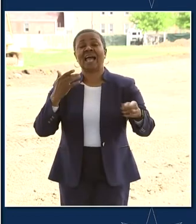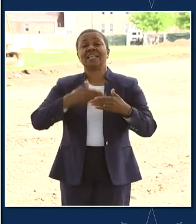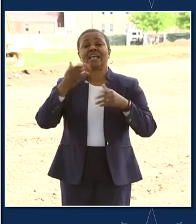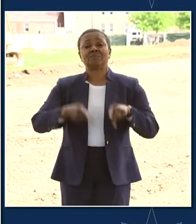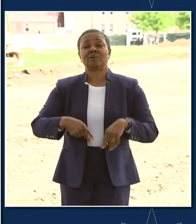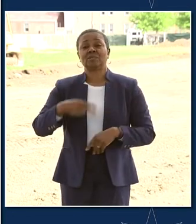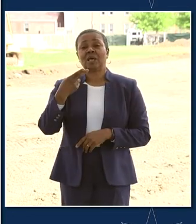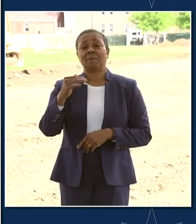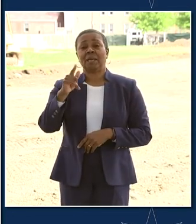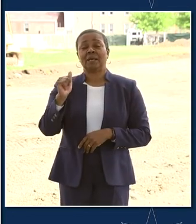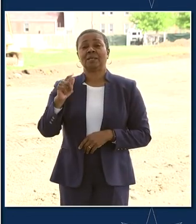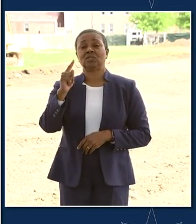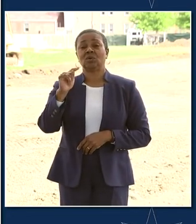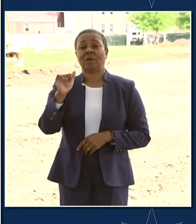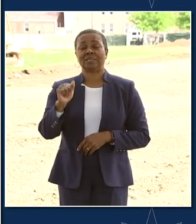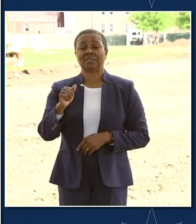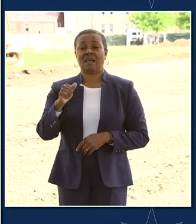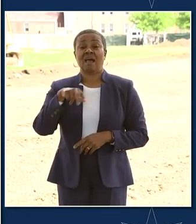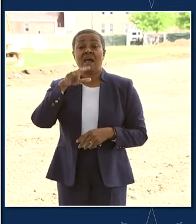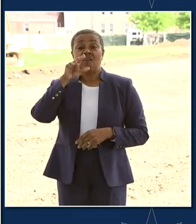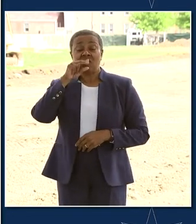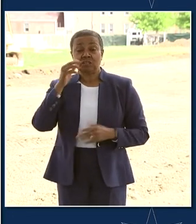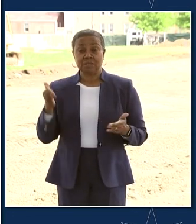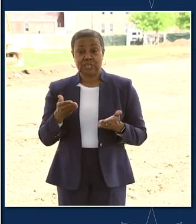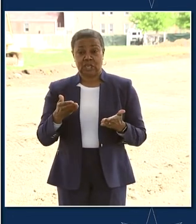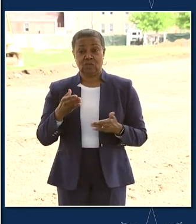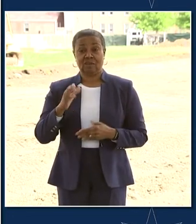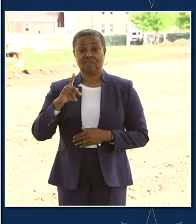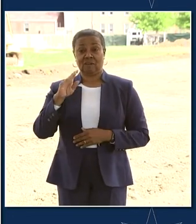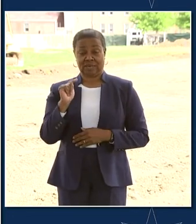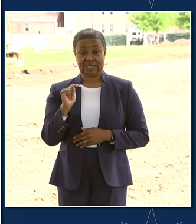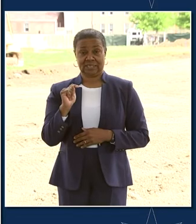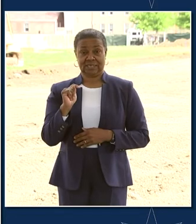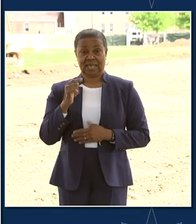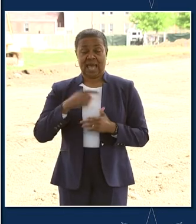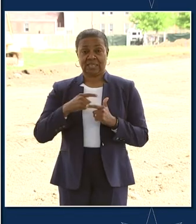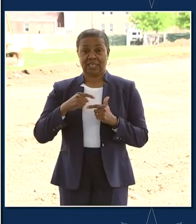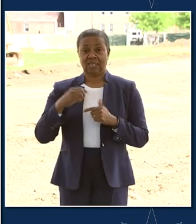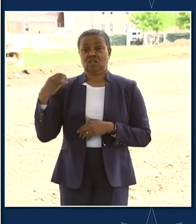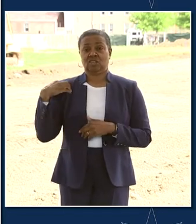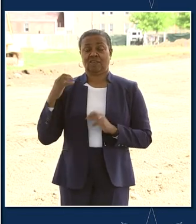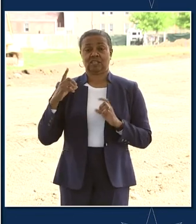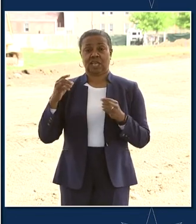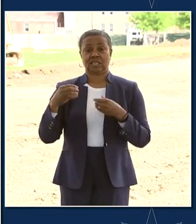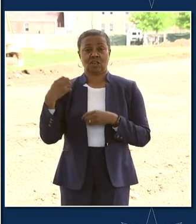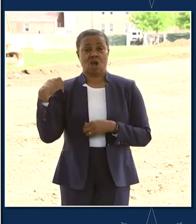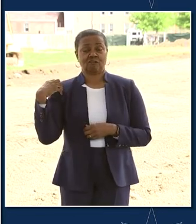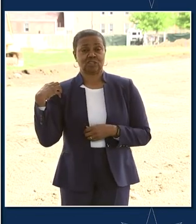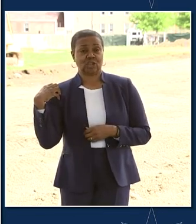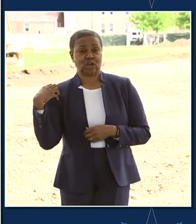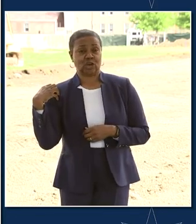Jimena Torres, freshman at Farragut High School, City of Chicago, followed by the Chief Education Officer,